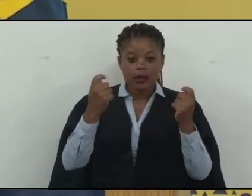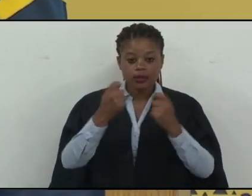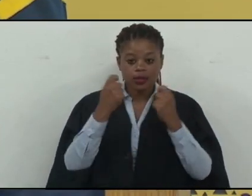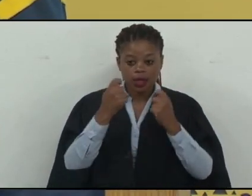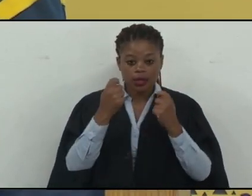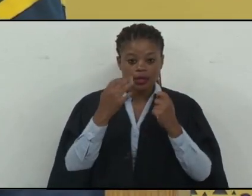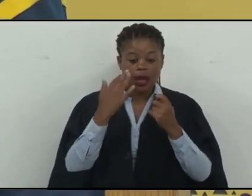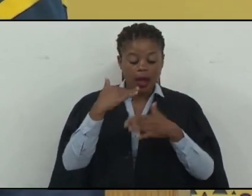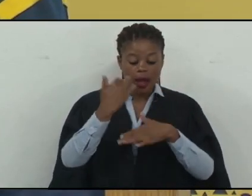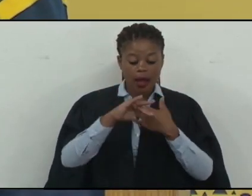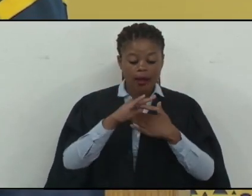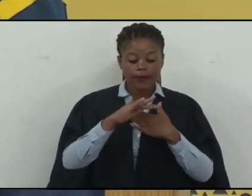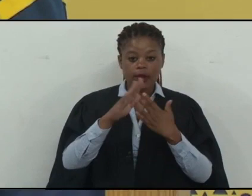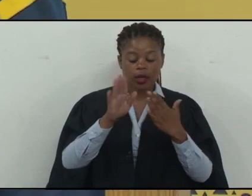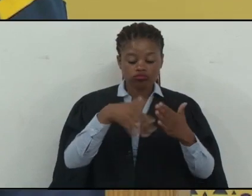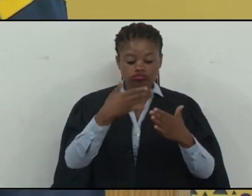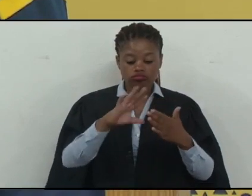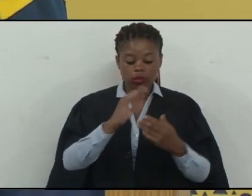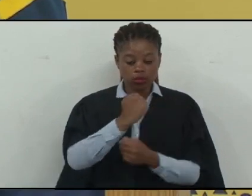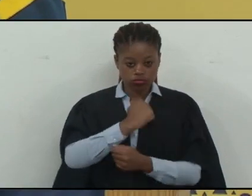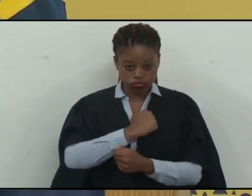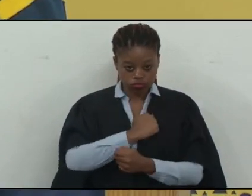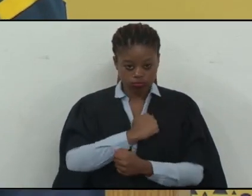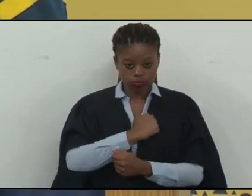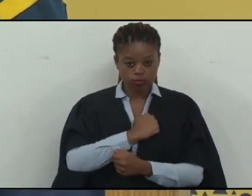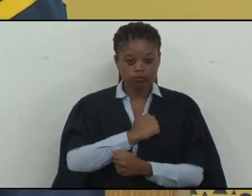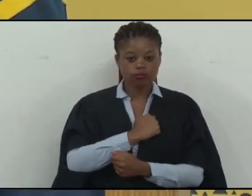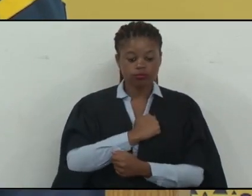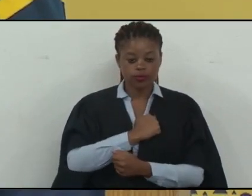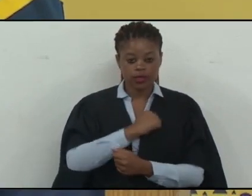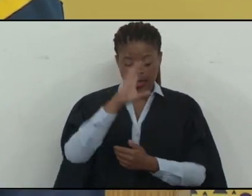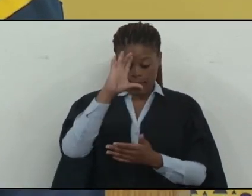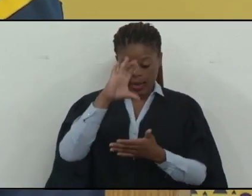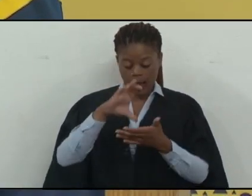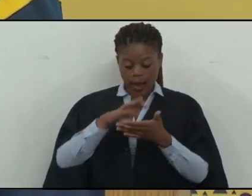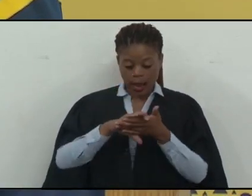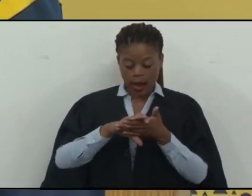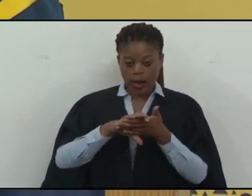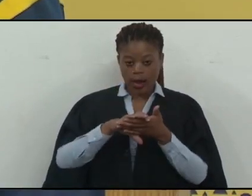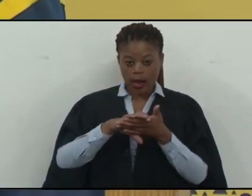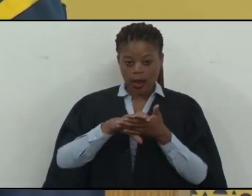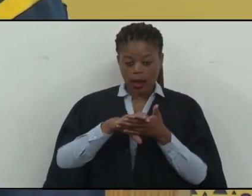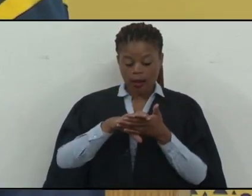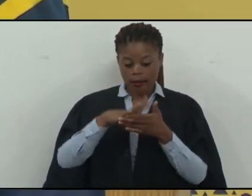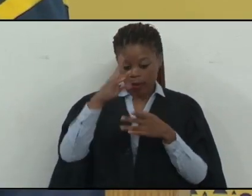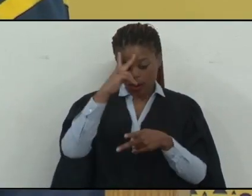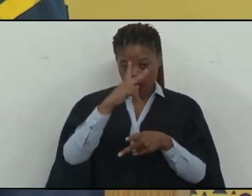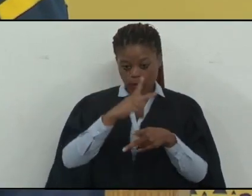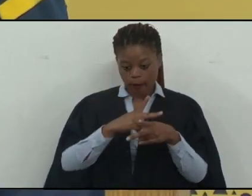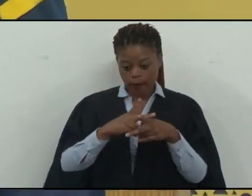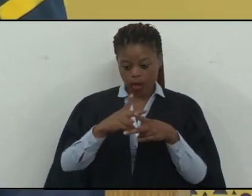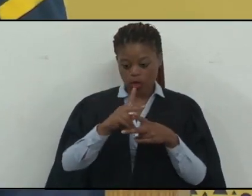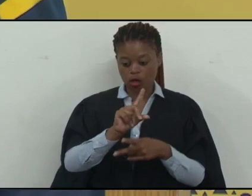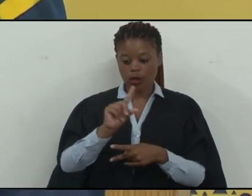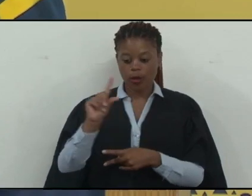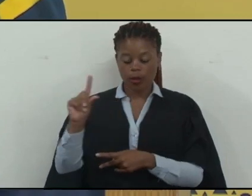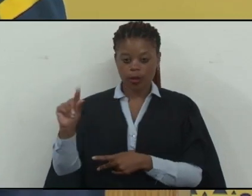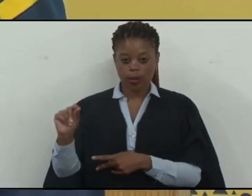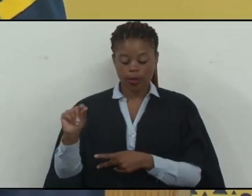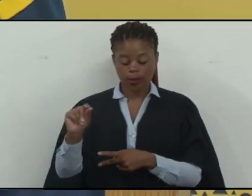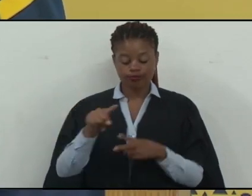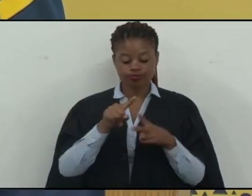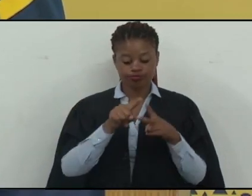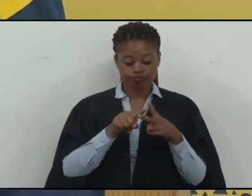the singing of the national anthem as the academic procession leaves the hall. Two,